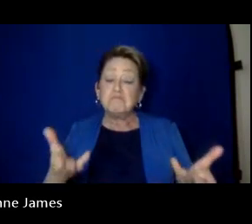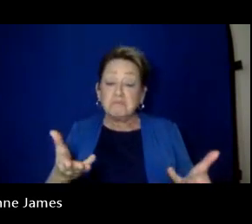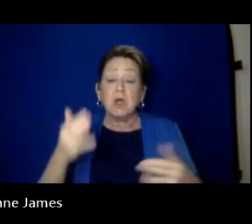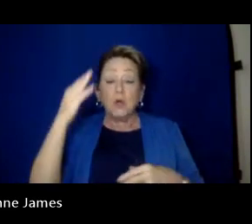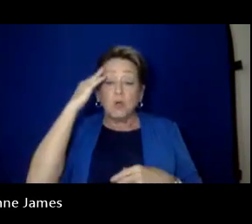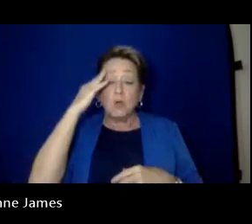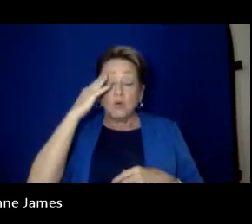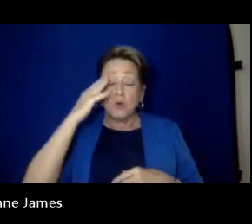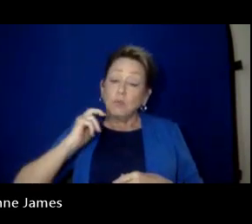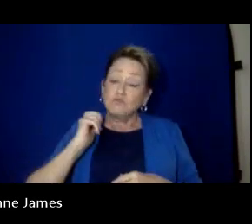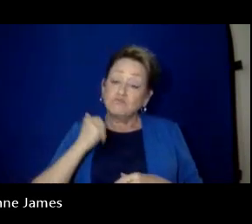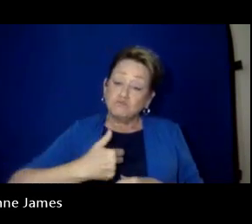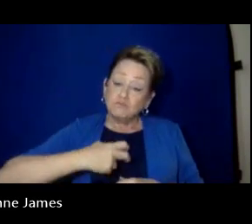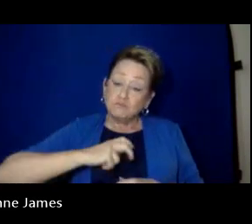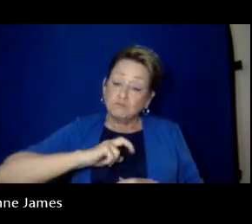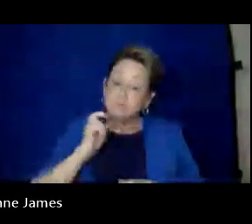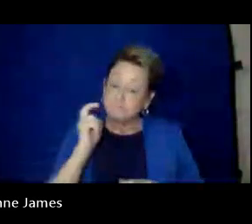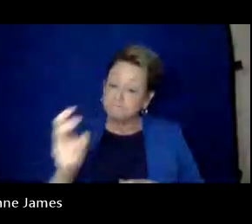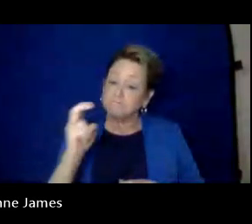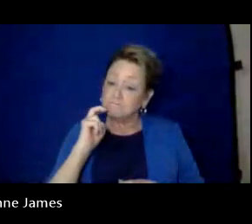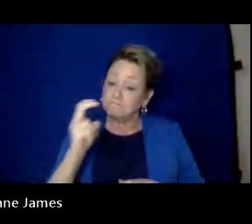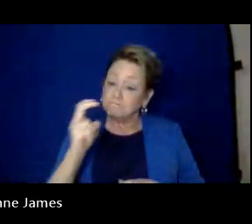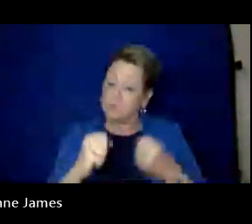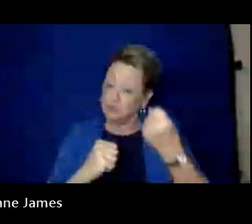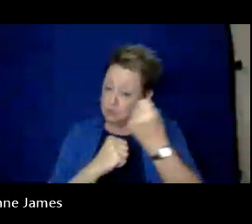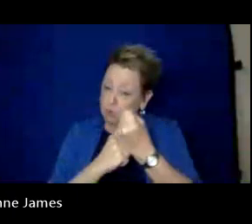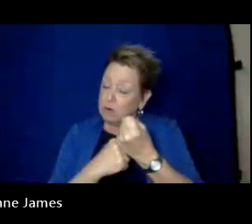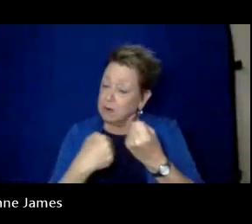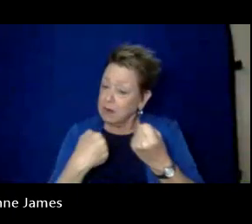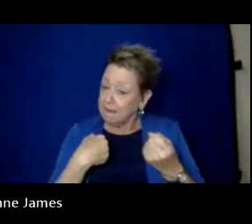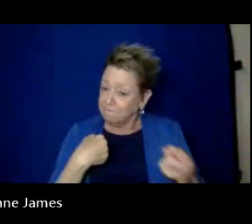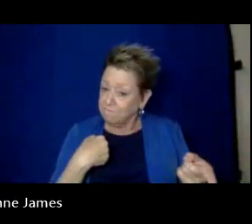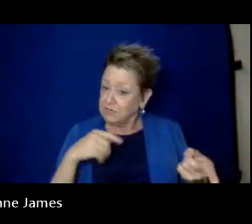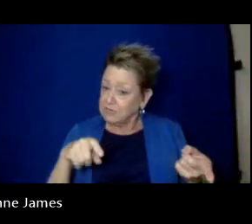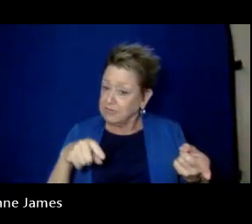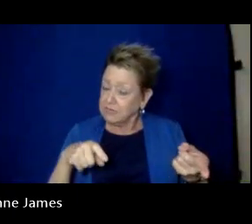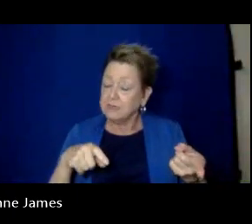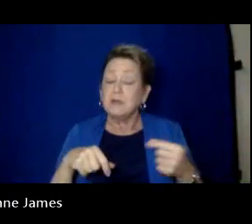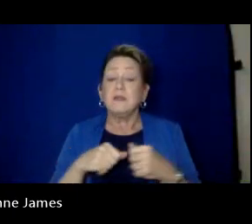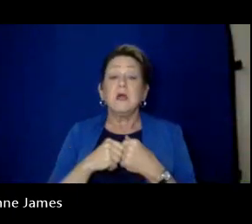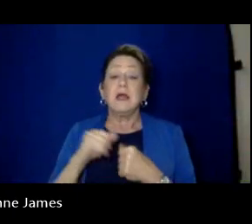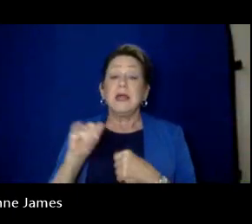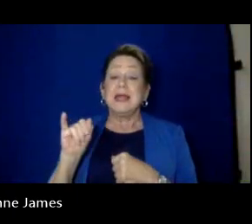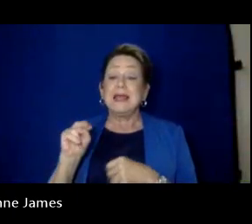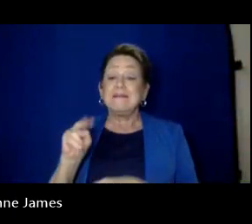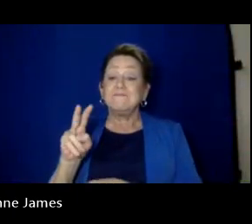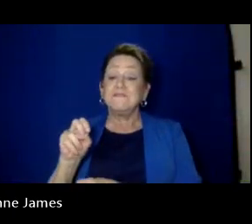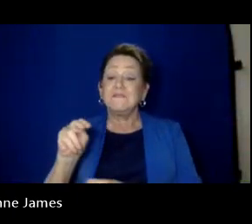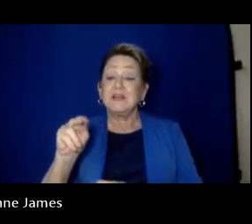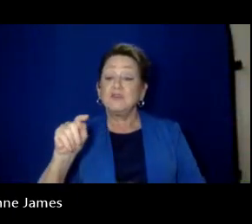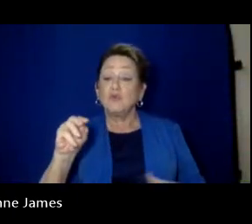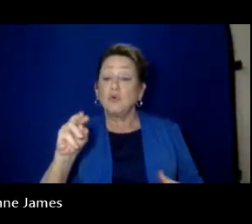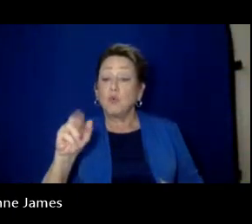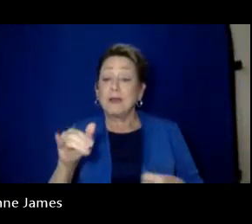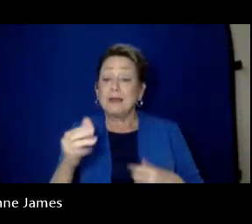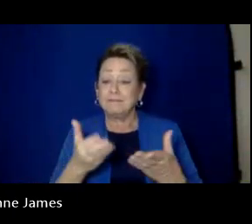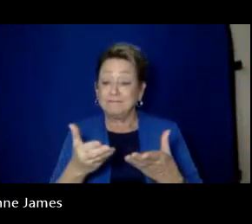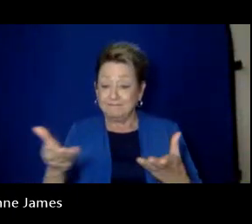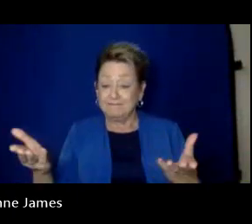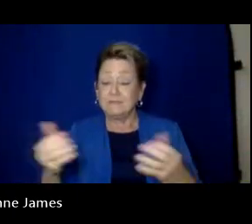by having materials and supplies available when needed. On a day-to-day basis, the Inventory Operations Department is responsible